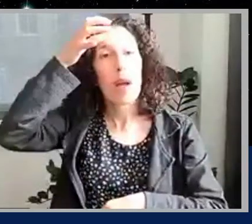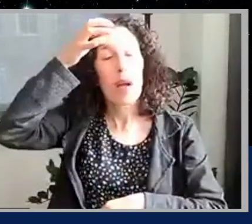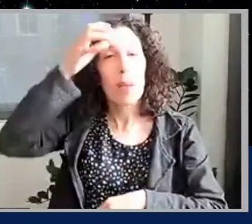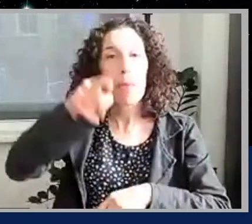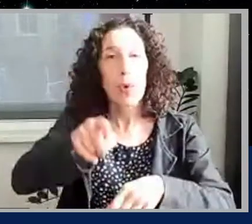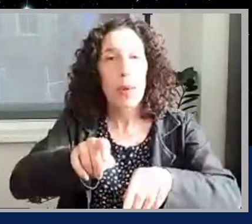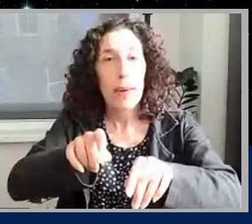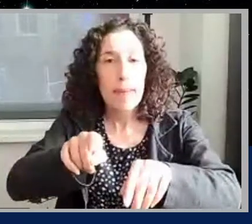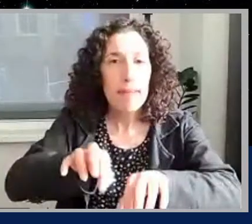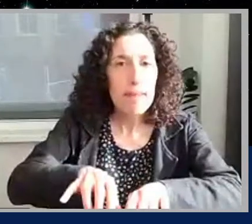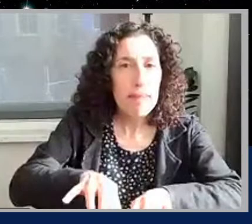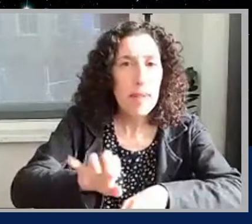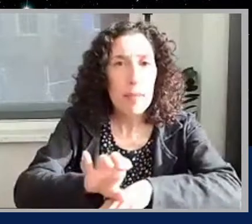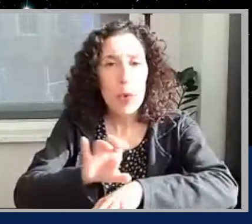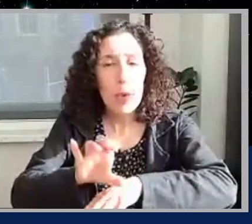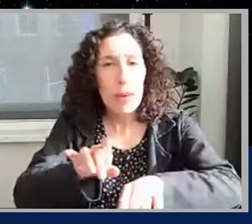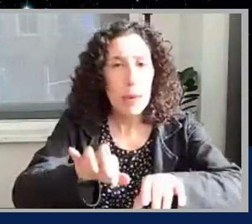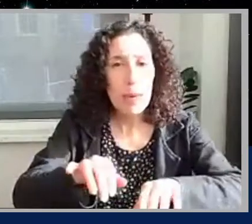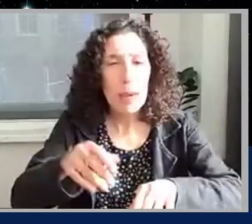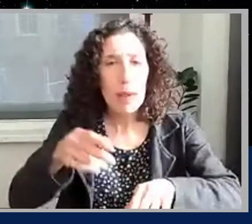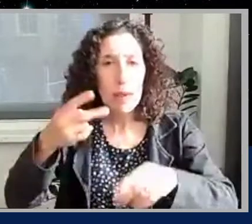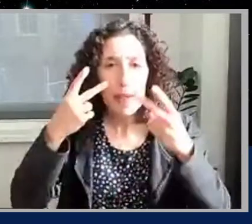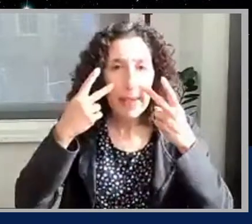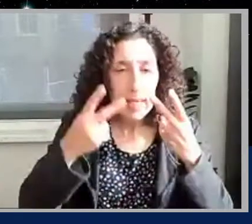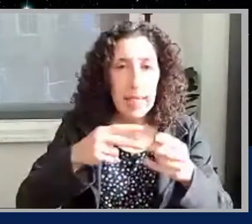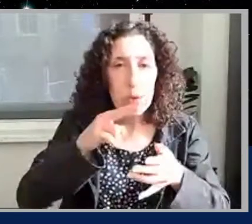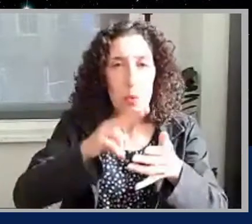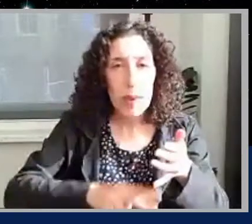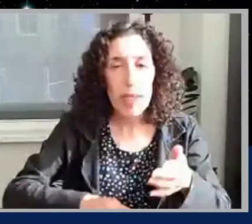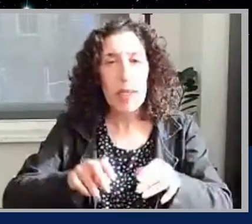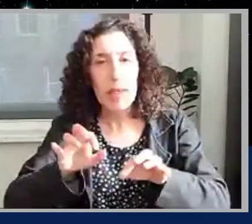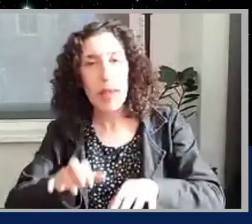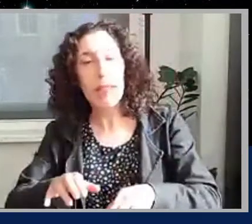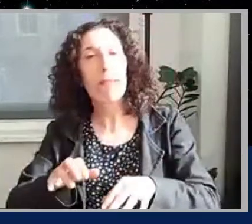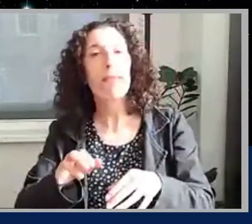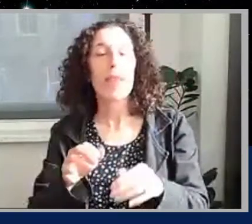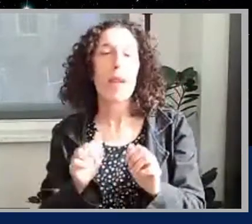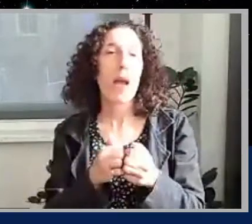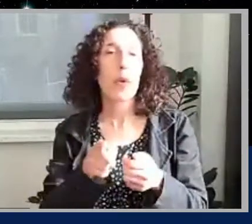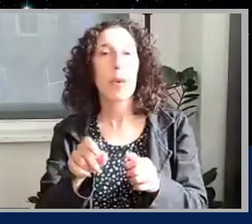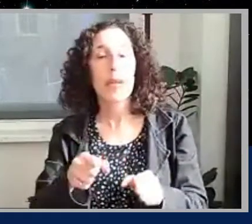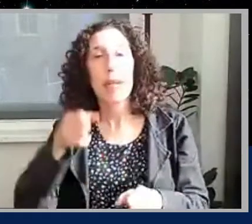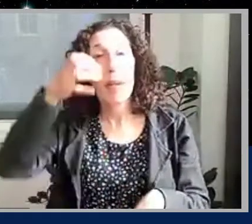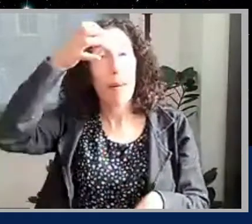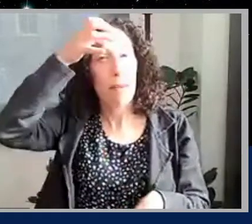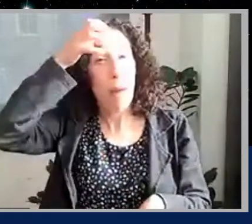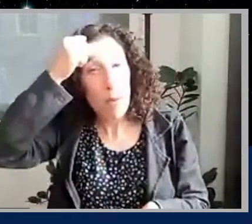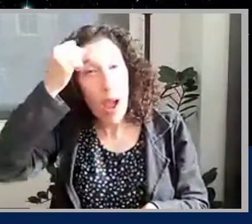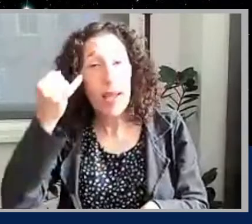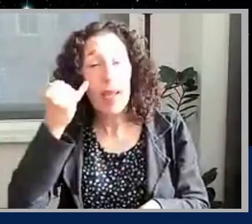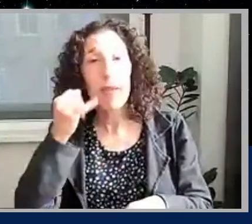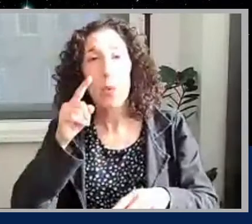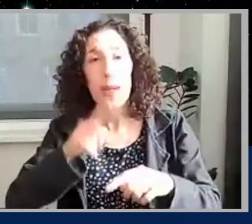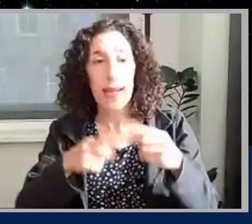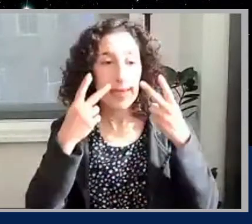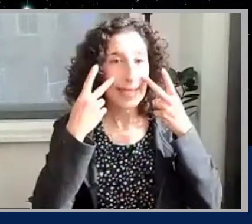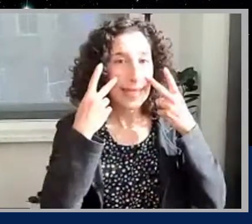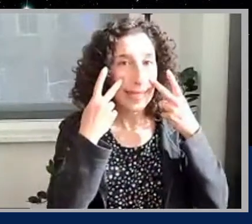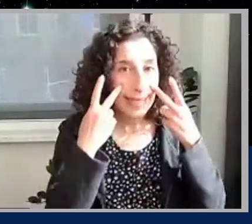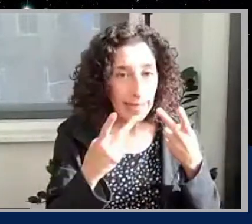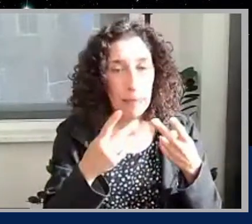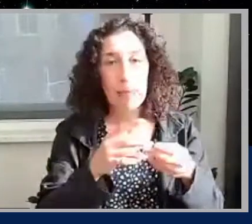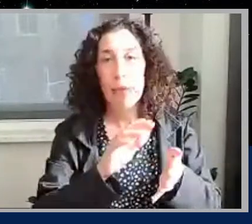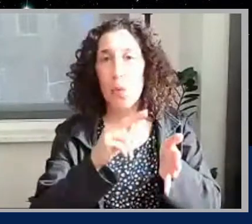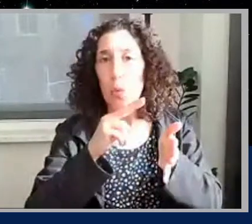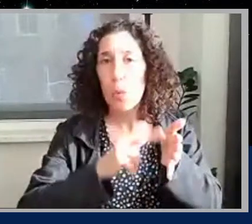equation and then remember as you come across it later in the paper? Like, it's just that kind of being